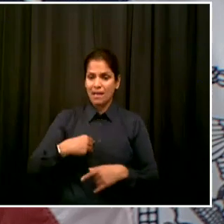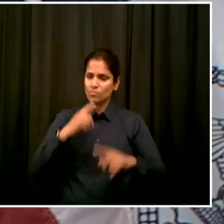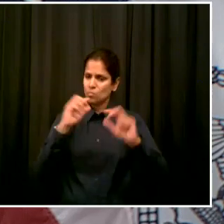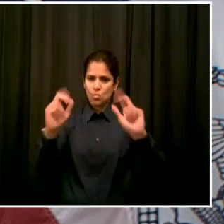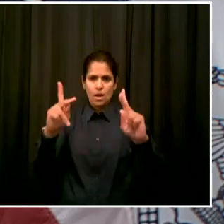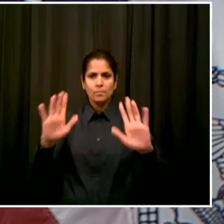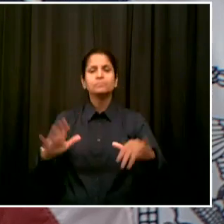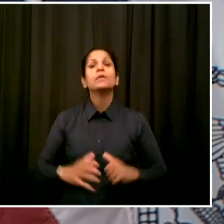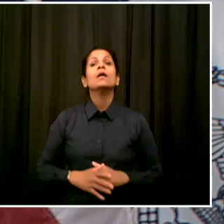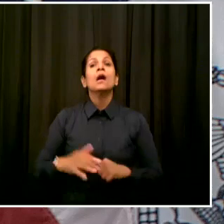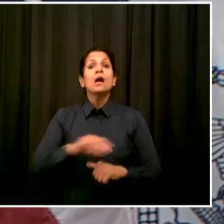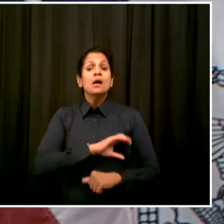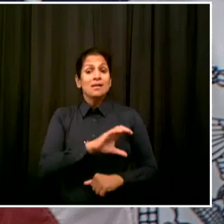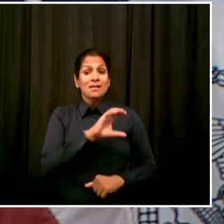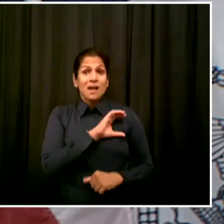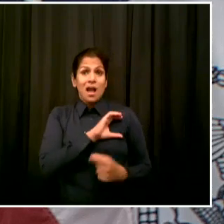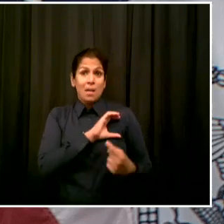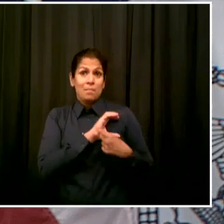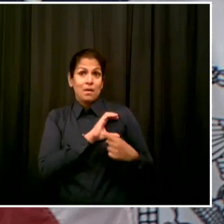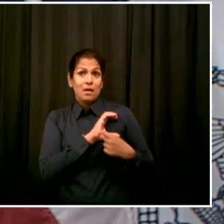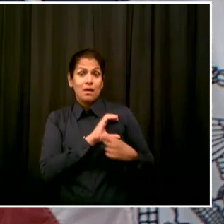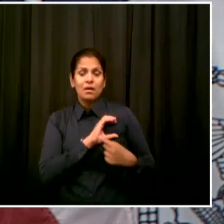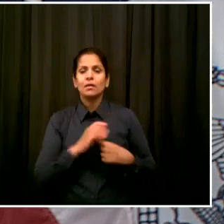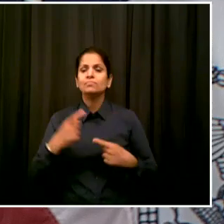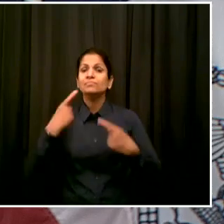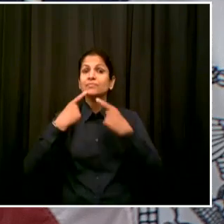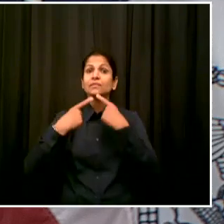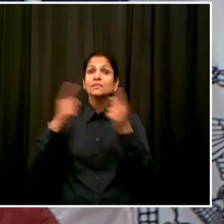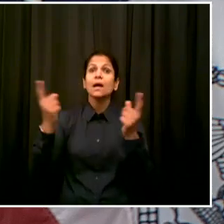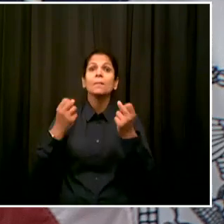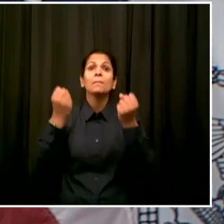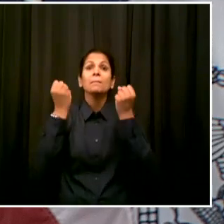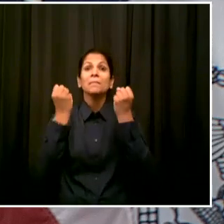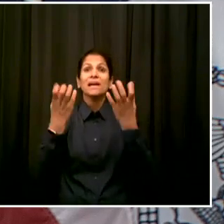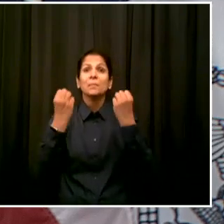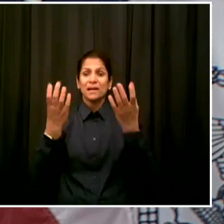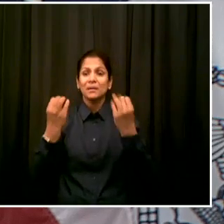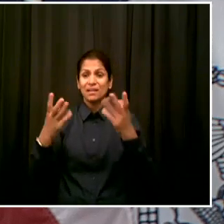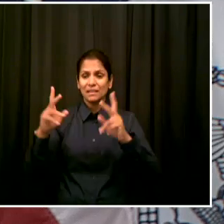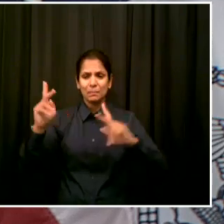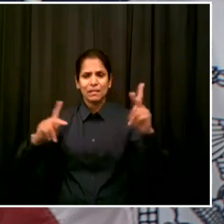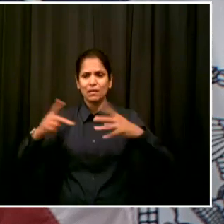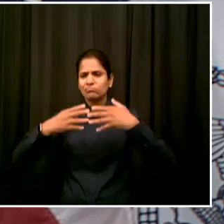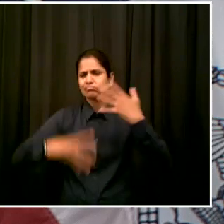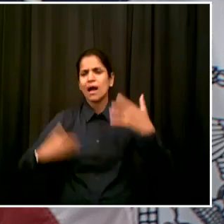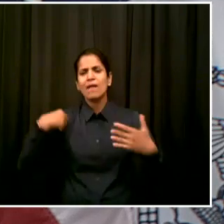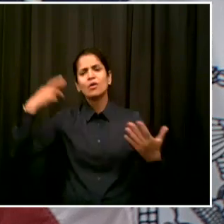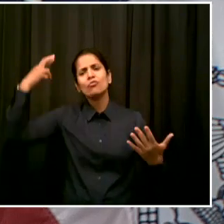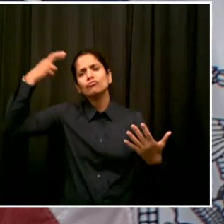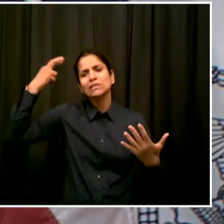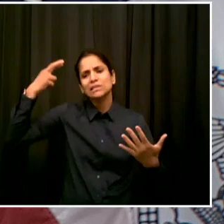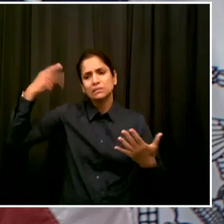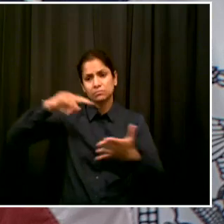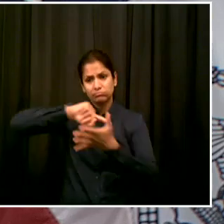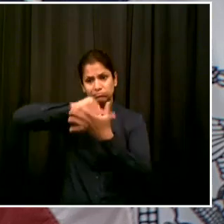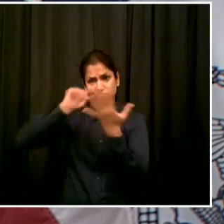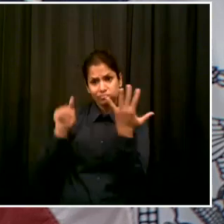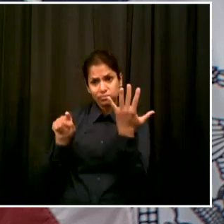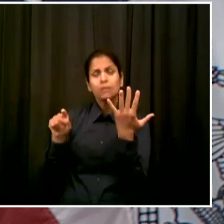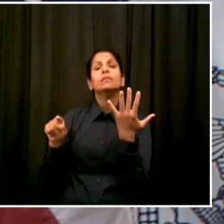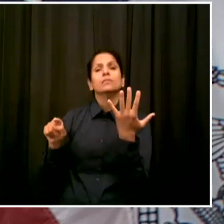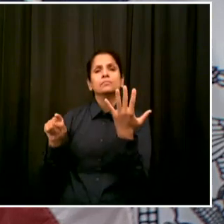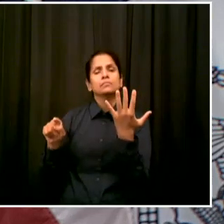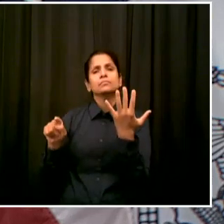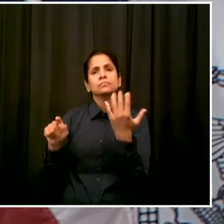lot of different pieces hitting here. In fact, Commissioner Shea said the other day, I think on your station, that there's been a perfect storm